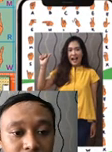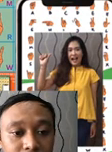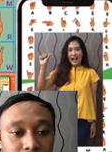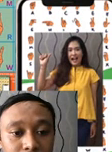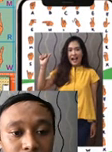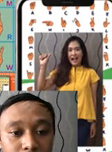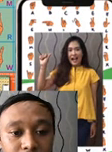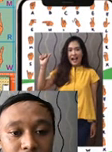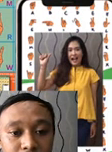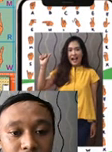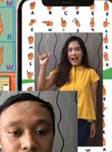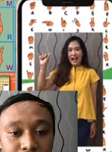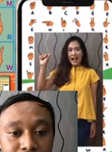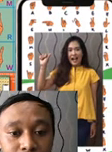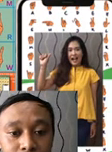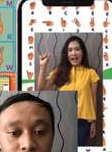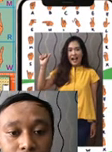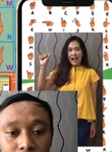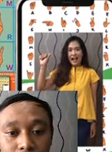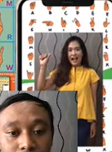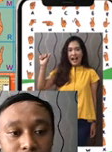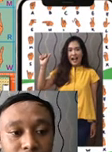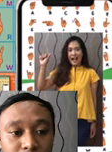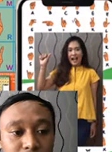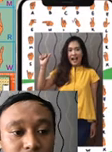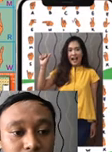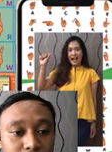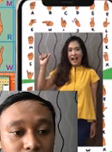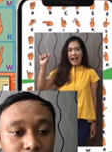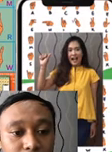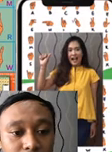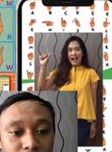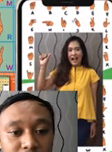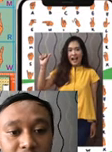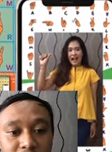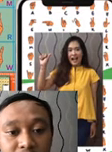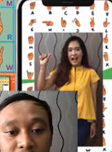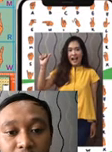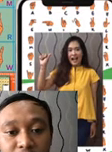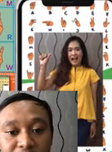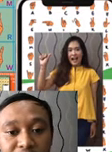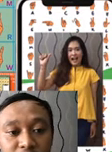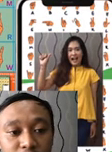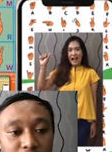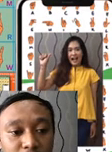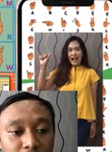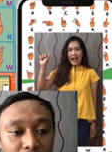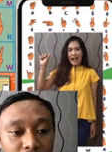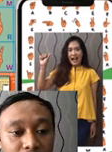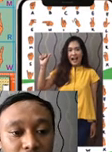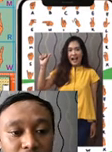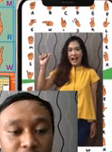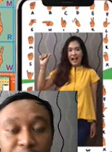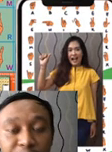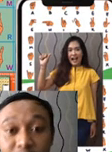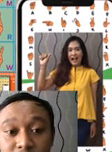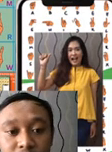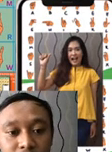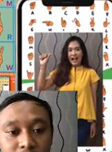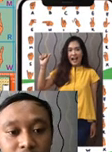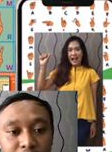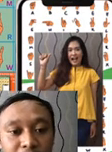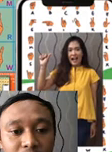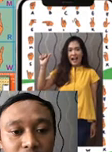CB letter recognition menu, the process required to display sign language video by mobile.